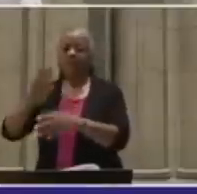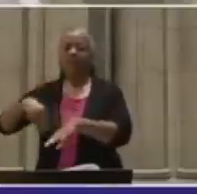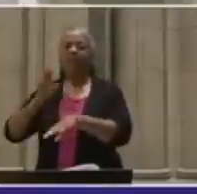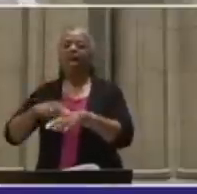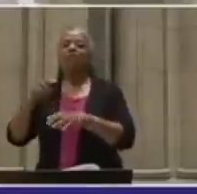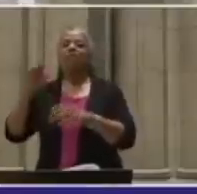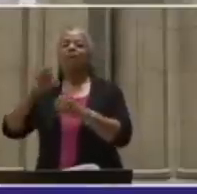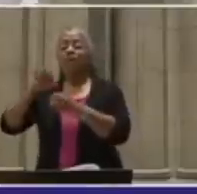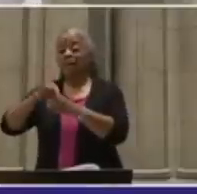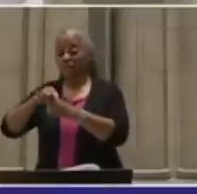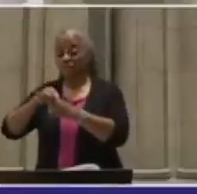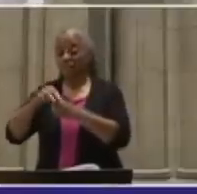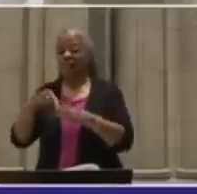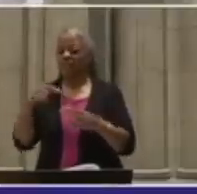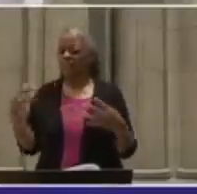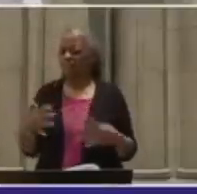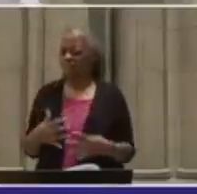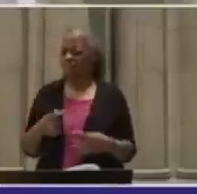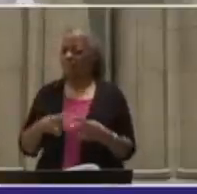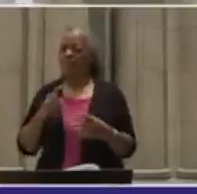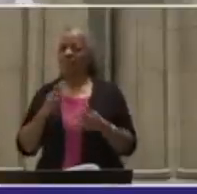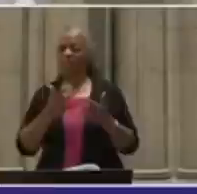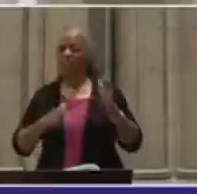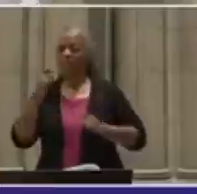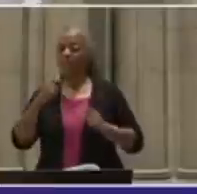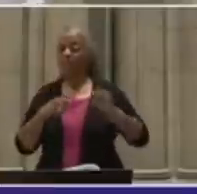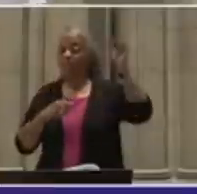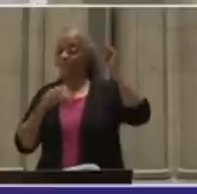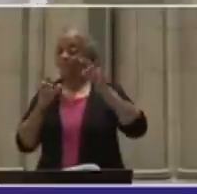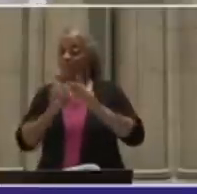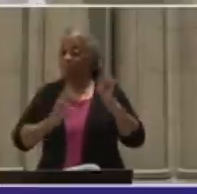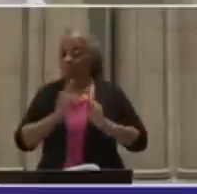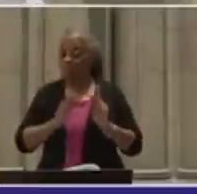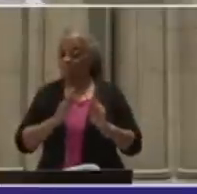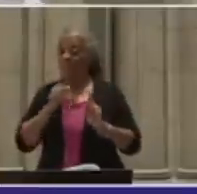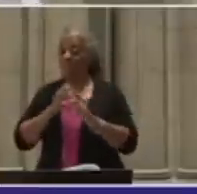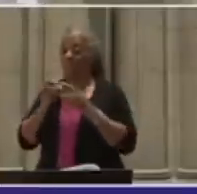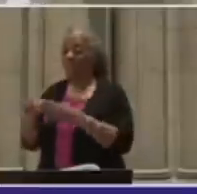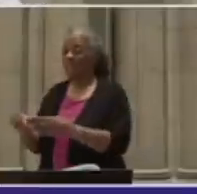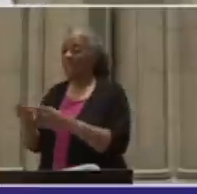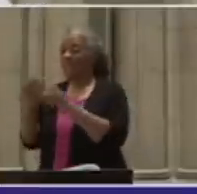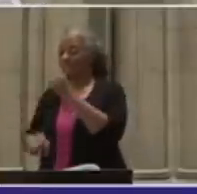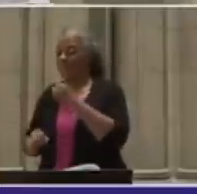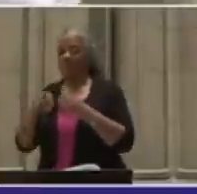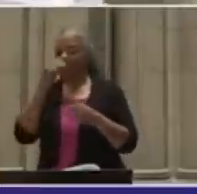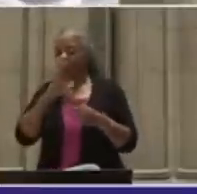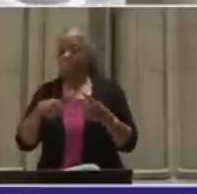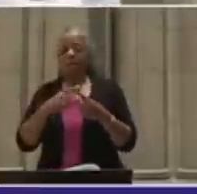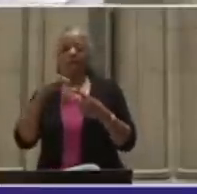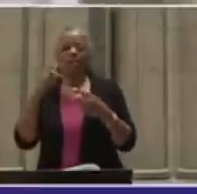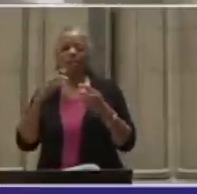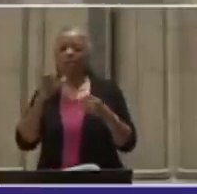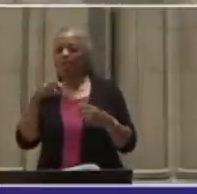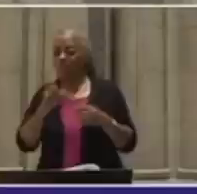Northern electorate would leave the South without influence on the scores of Negroes. This is how we got our Electoral